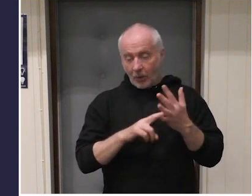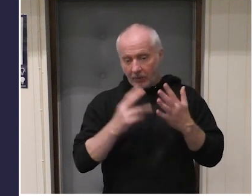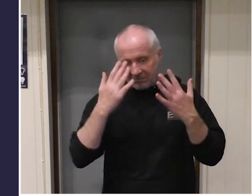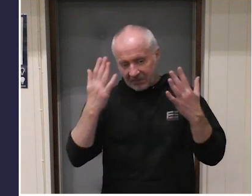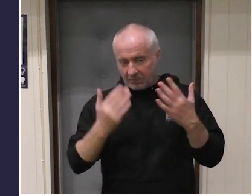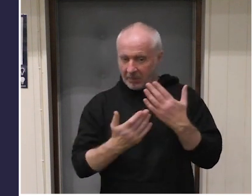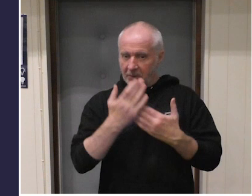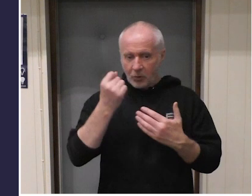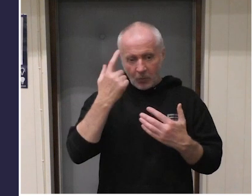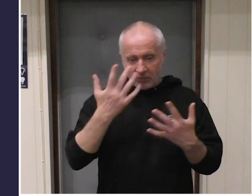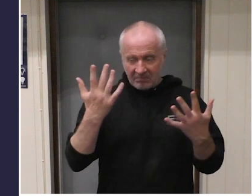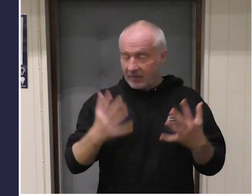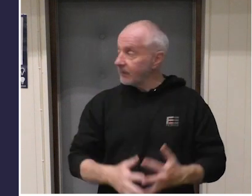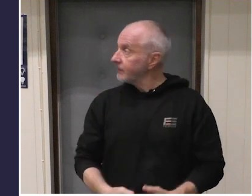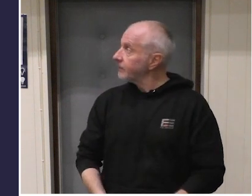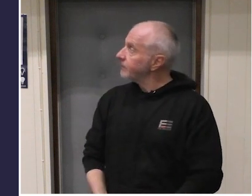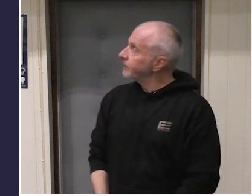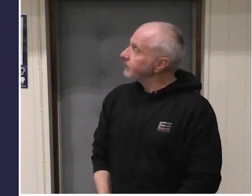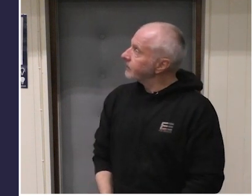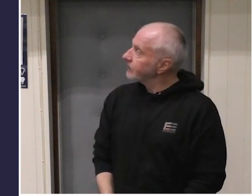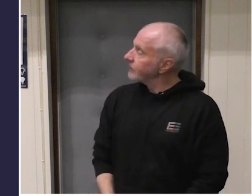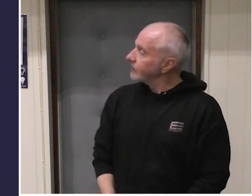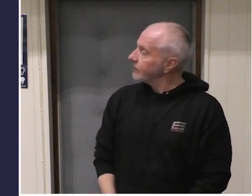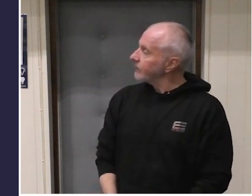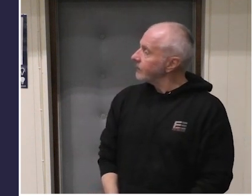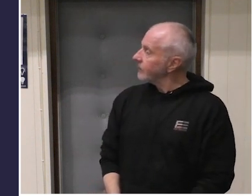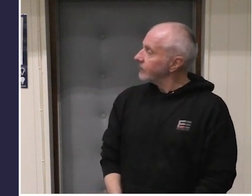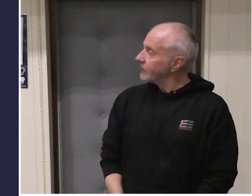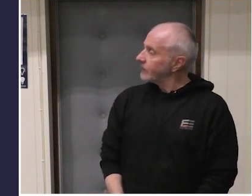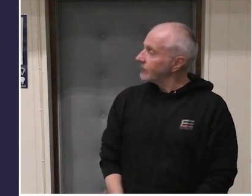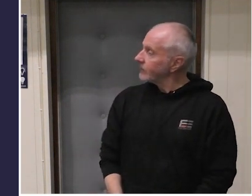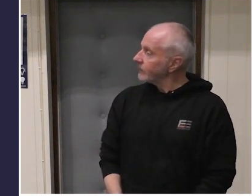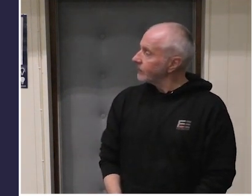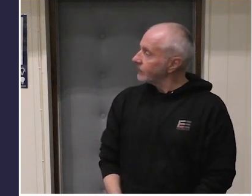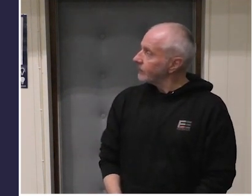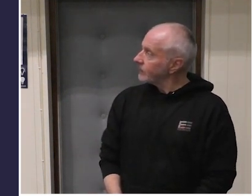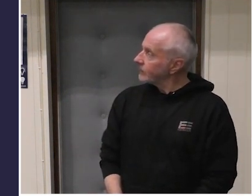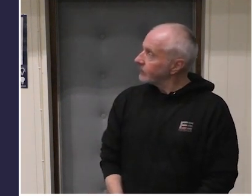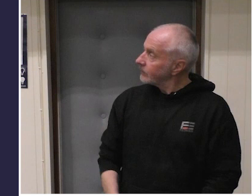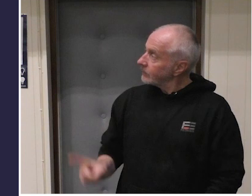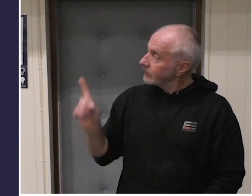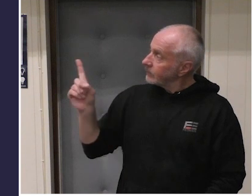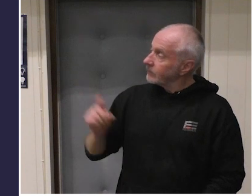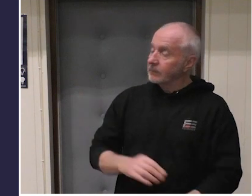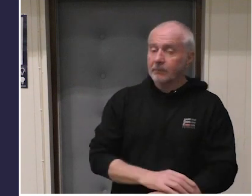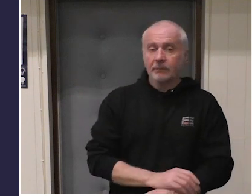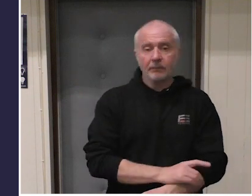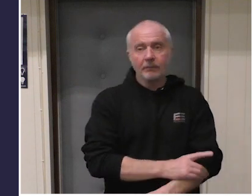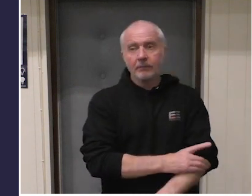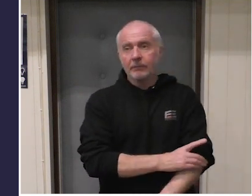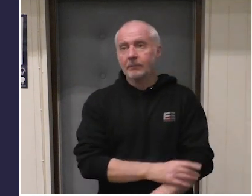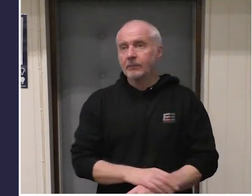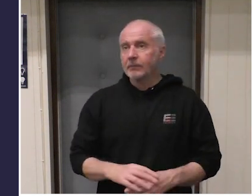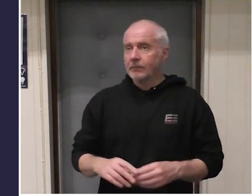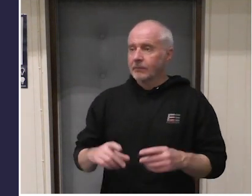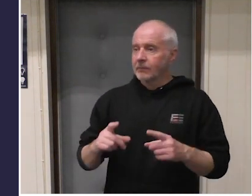So this is one idea, an important element. So this is a video I took on US Beach